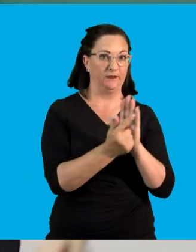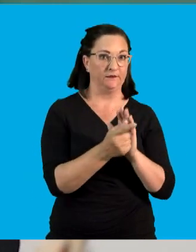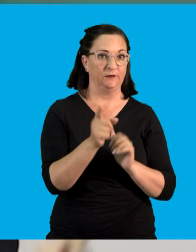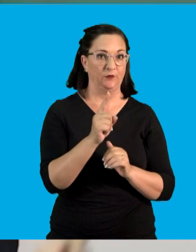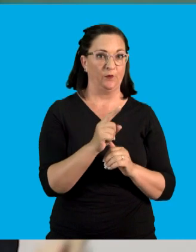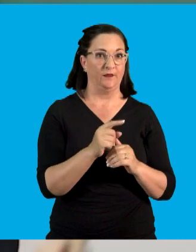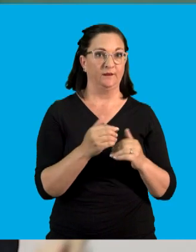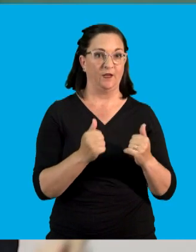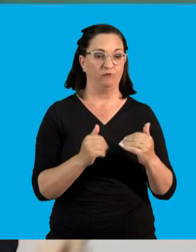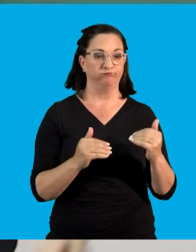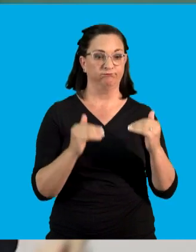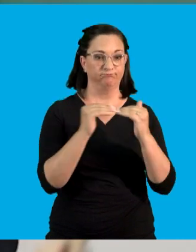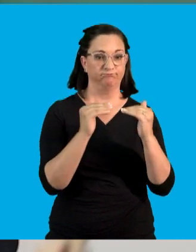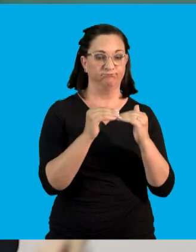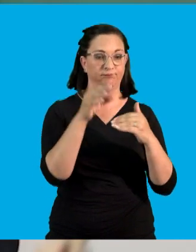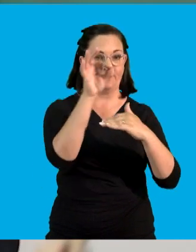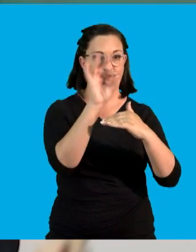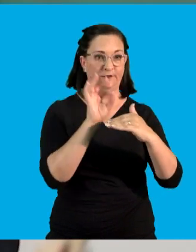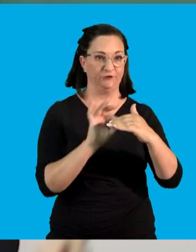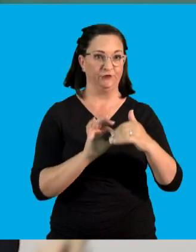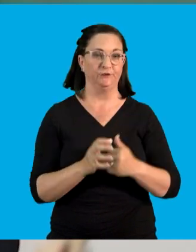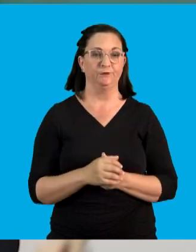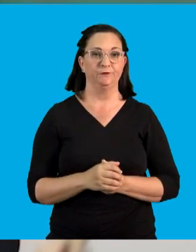is equivalent fractions and forms.